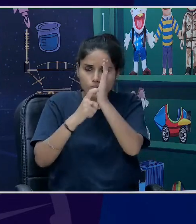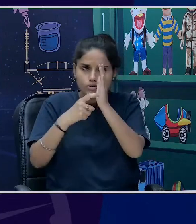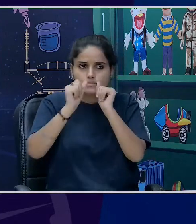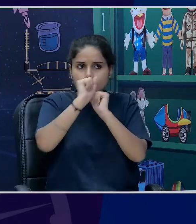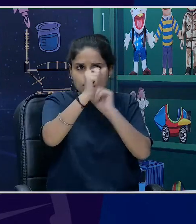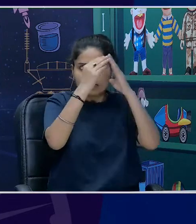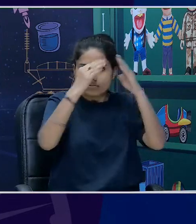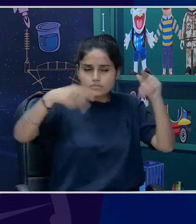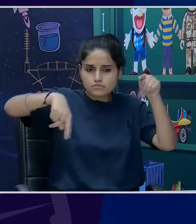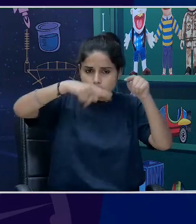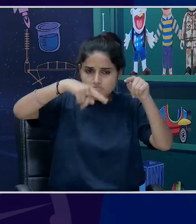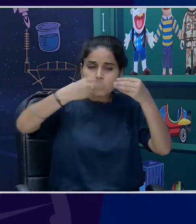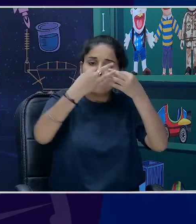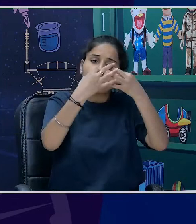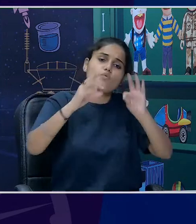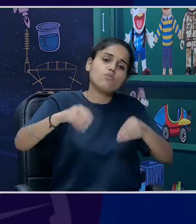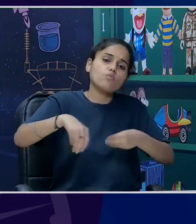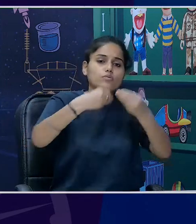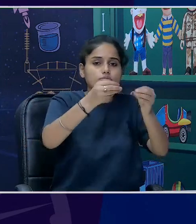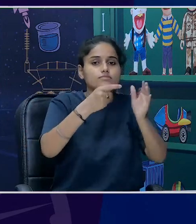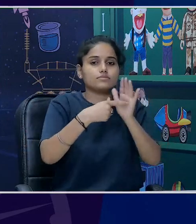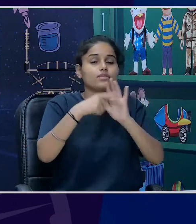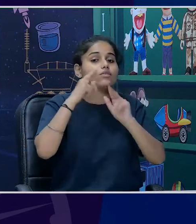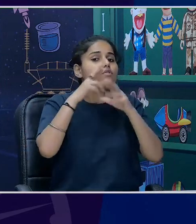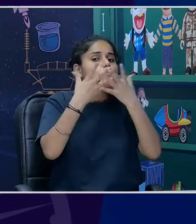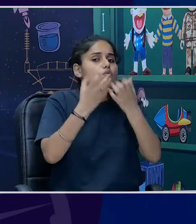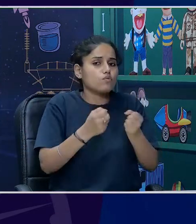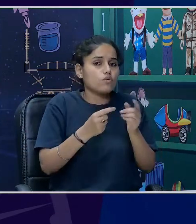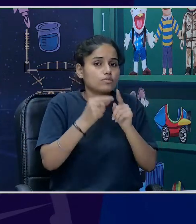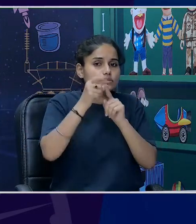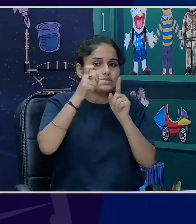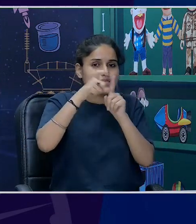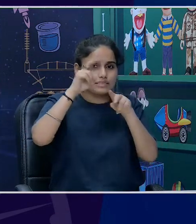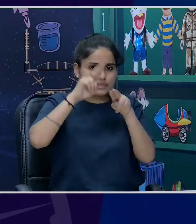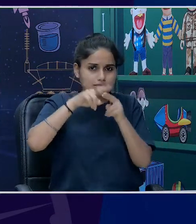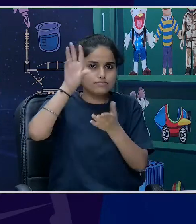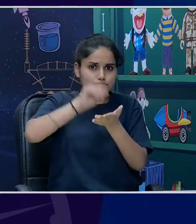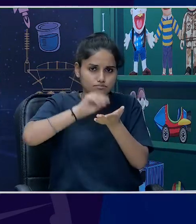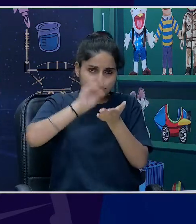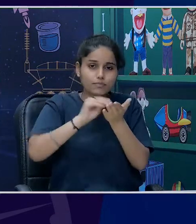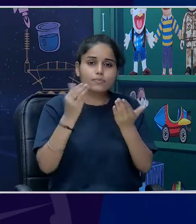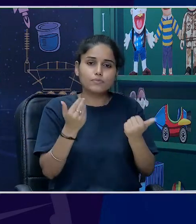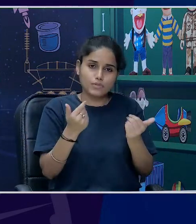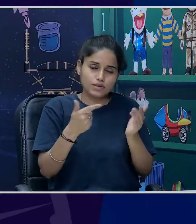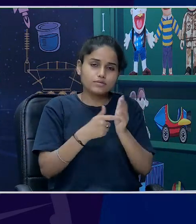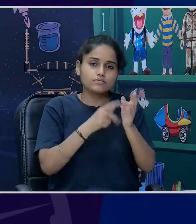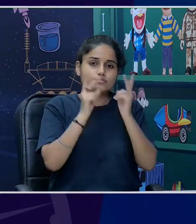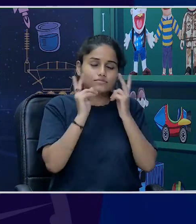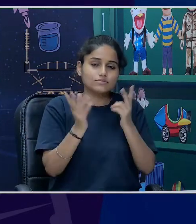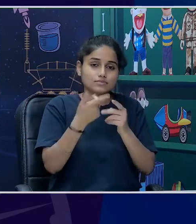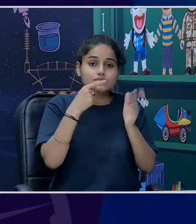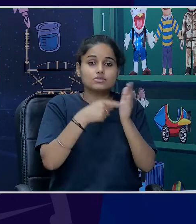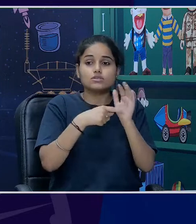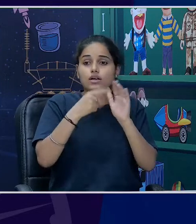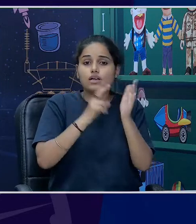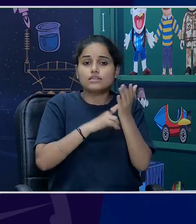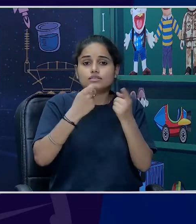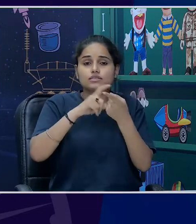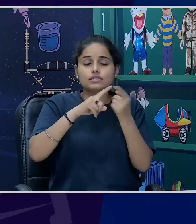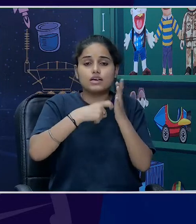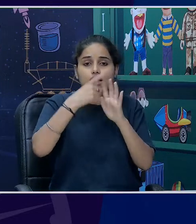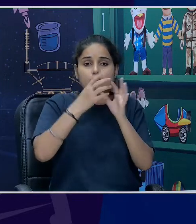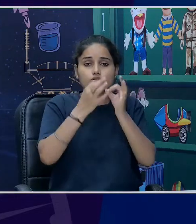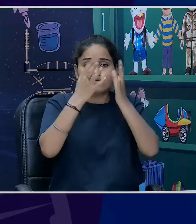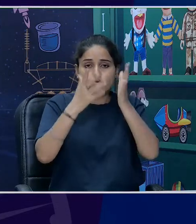any delivery charge. And if you wish to read the PDF version of these books, you can simply log into NCERT's